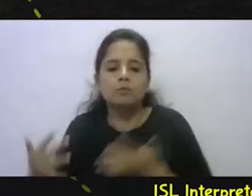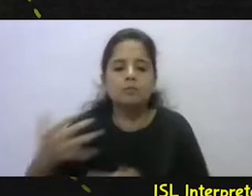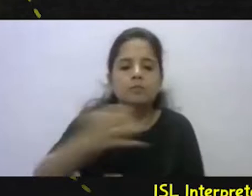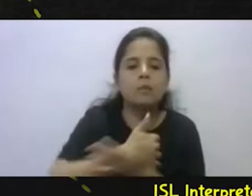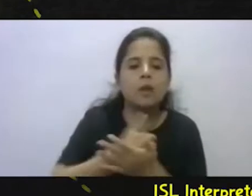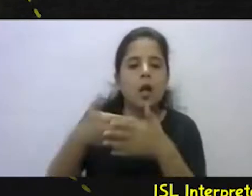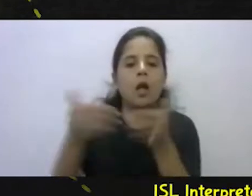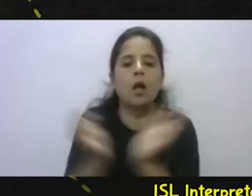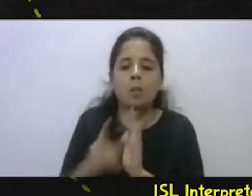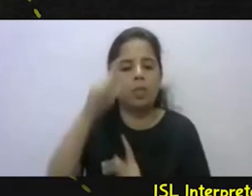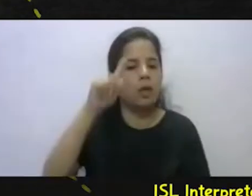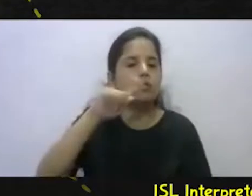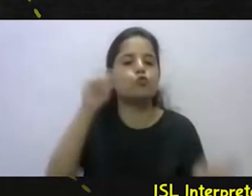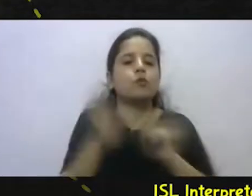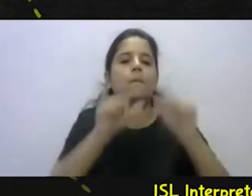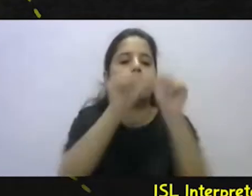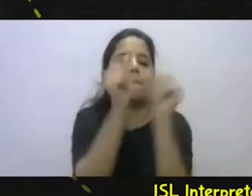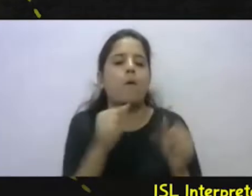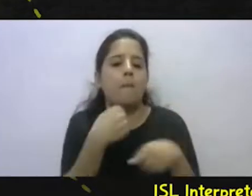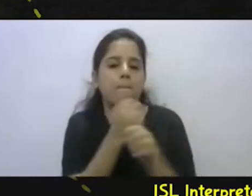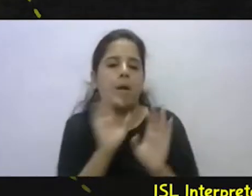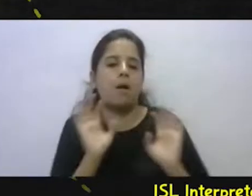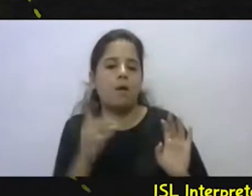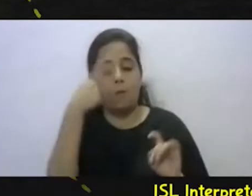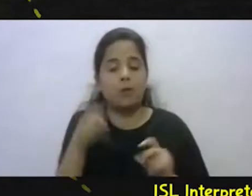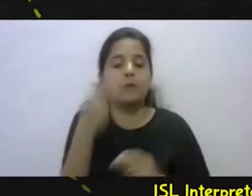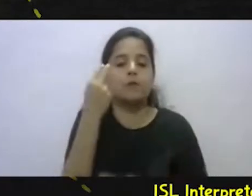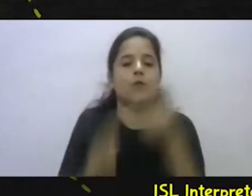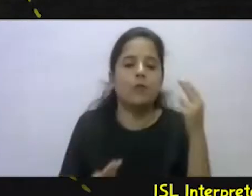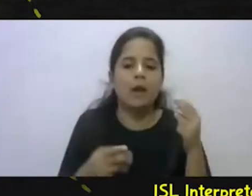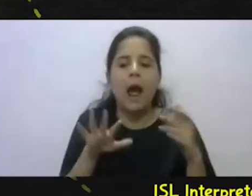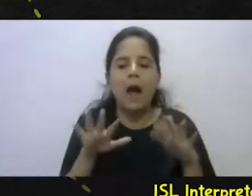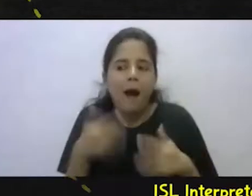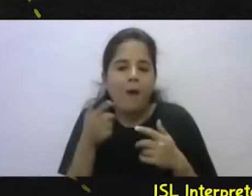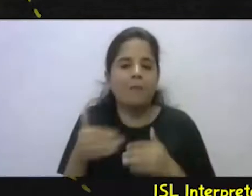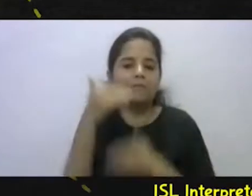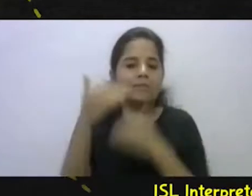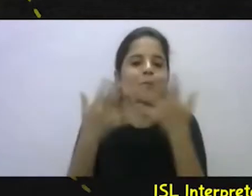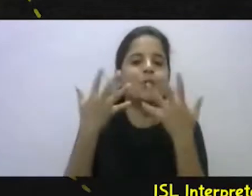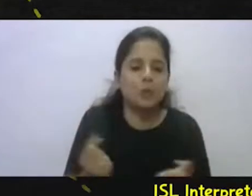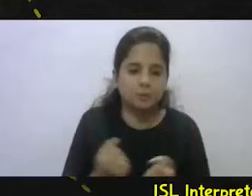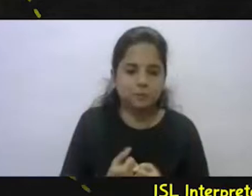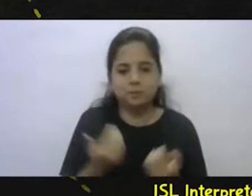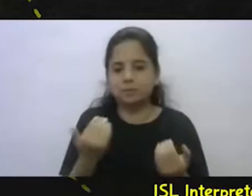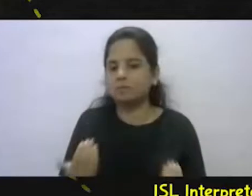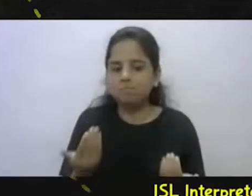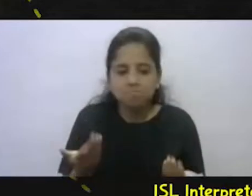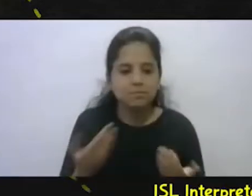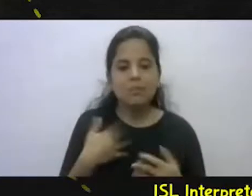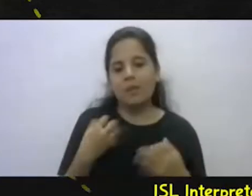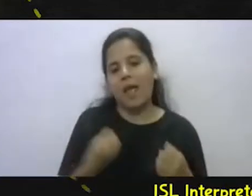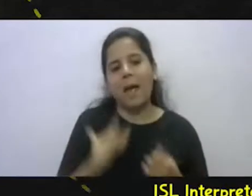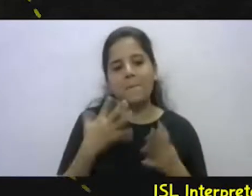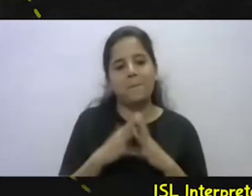and creating change model from that stories, how it should look like. So here it is, and I'll be